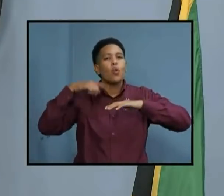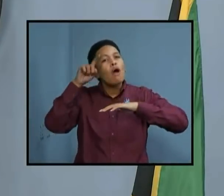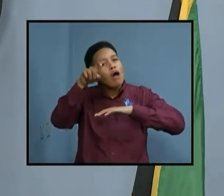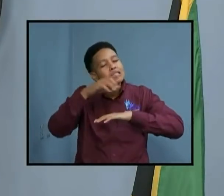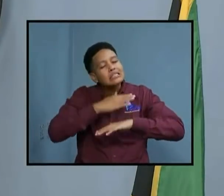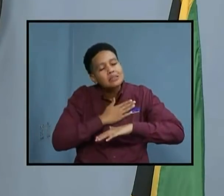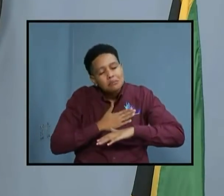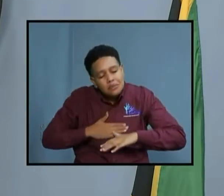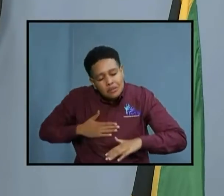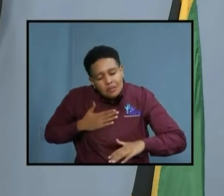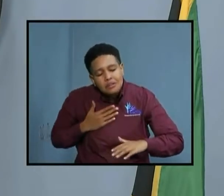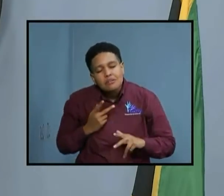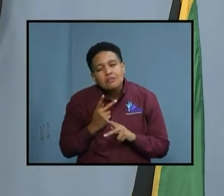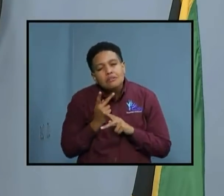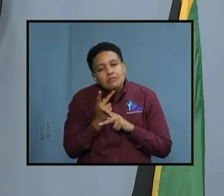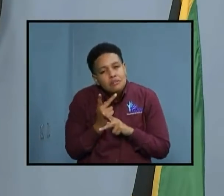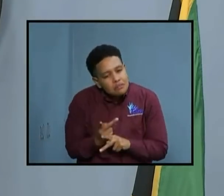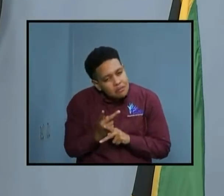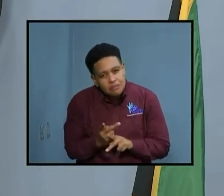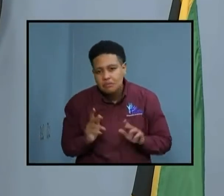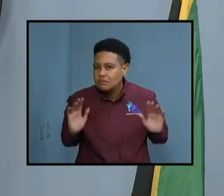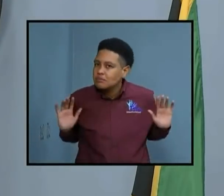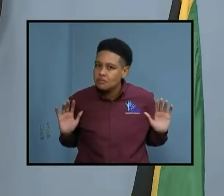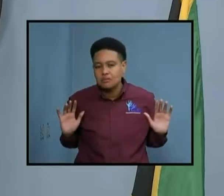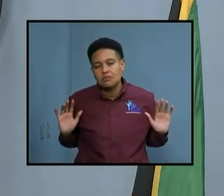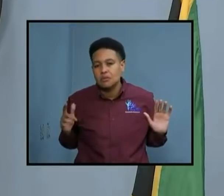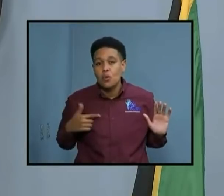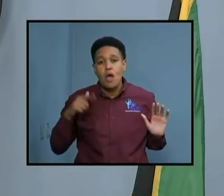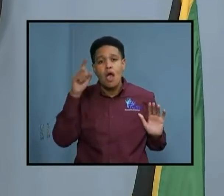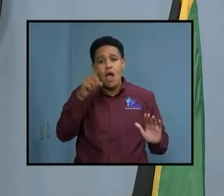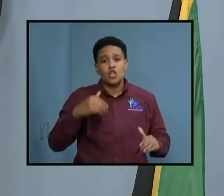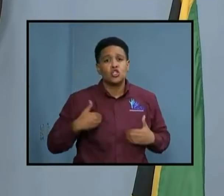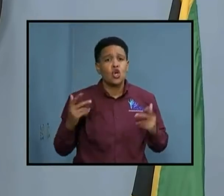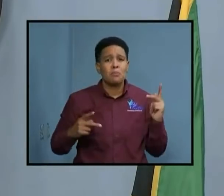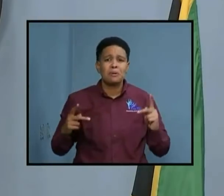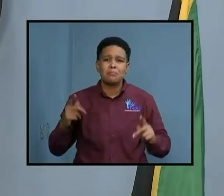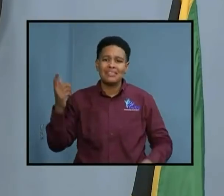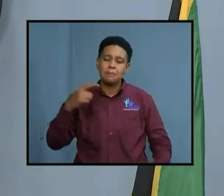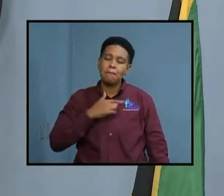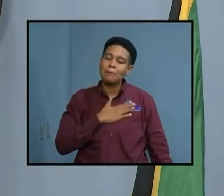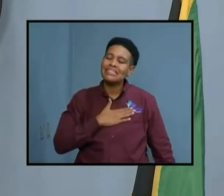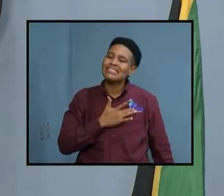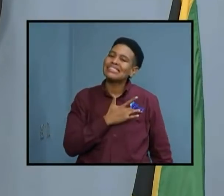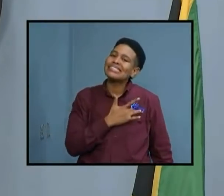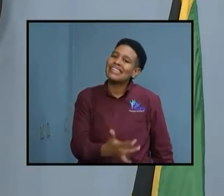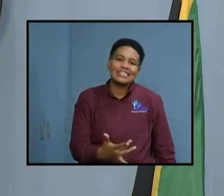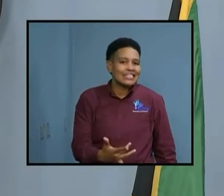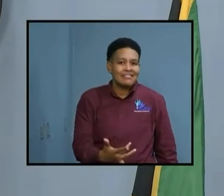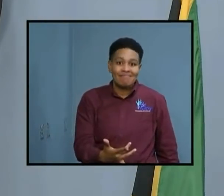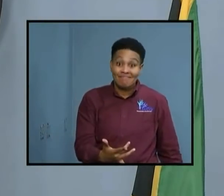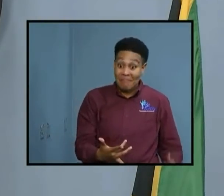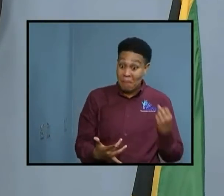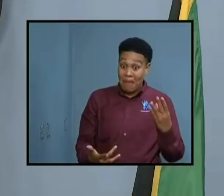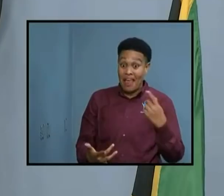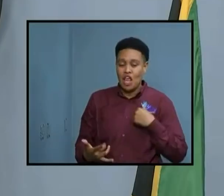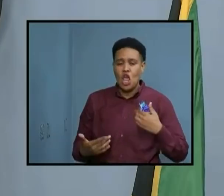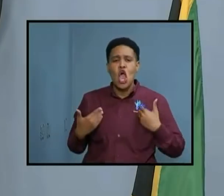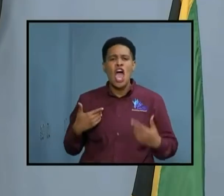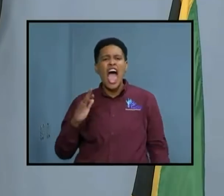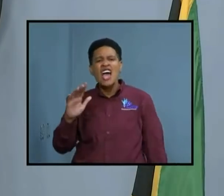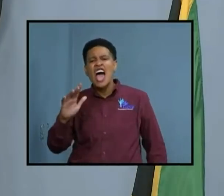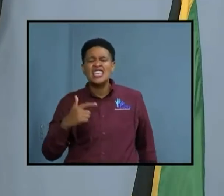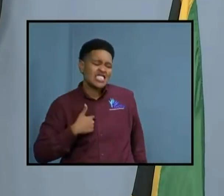exercise great caution. We exercise our young people as well to be sensitive that even though many of them may